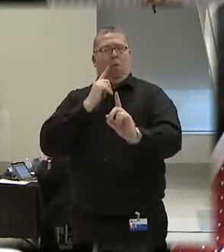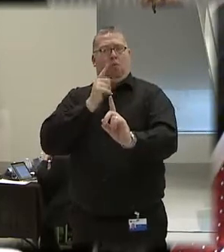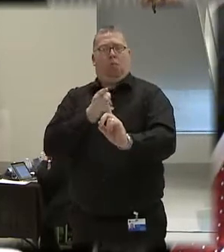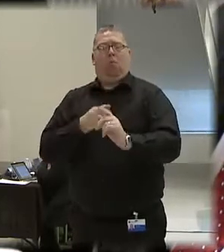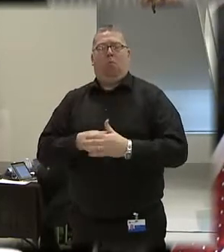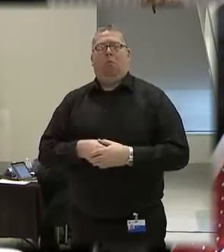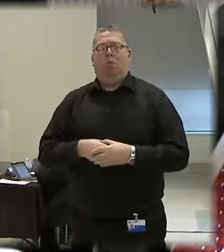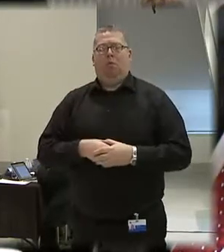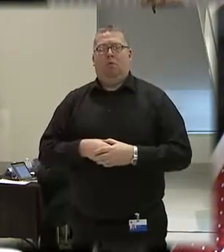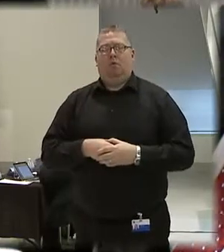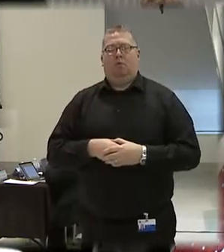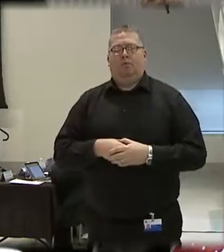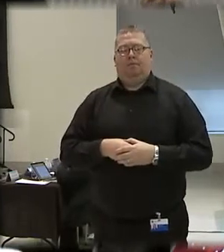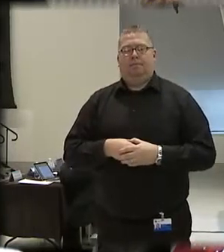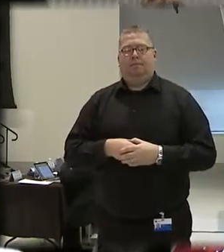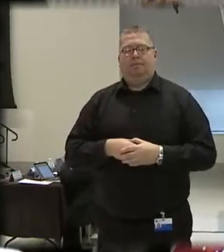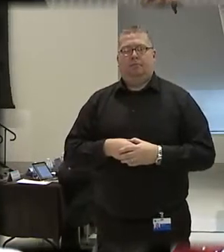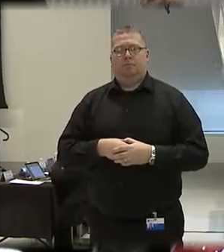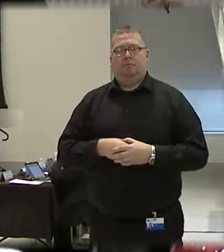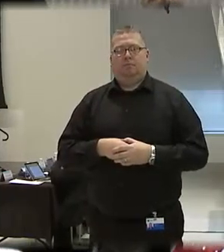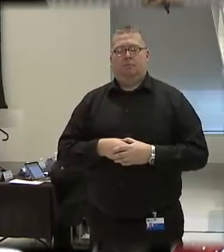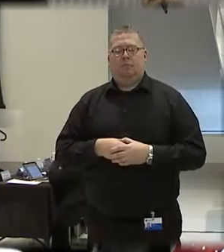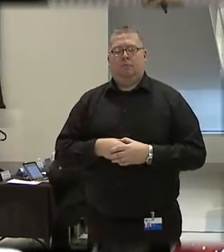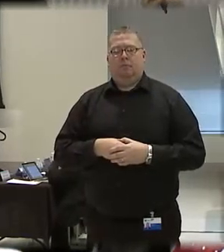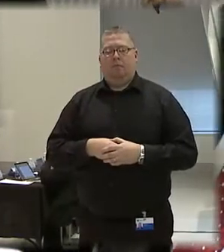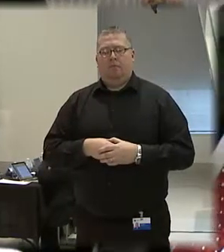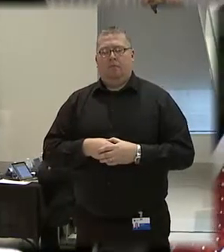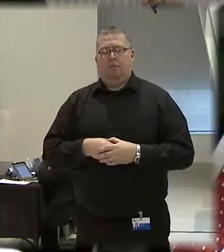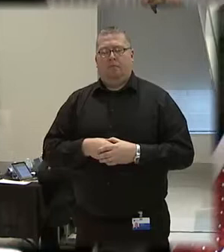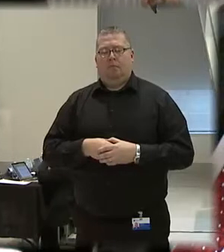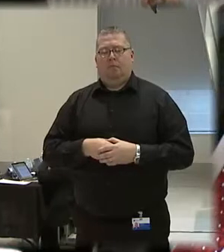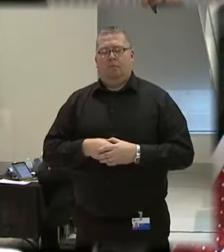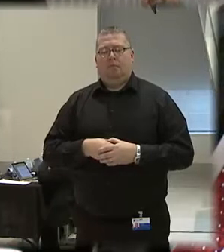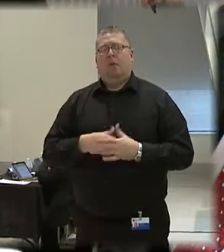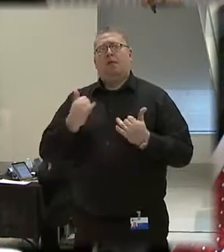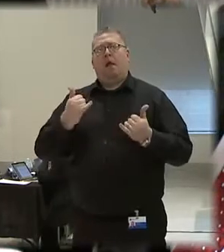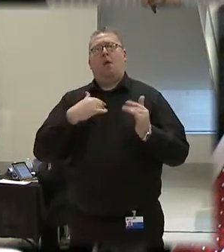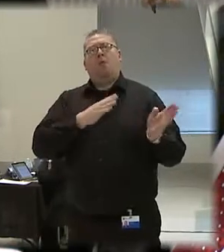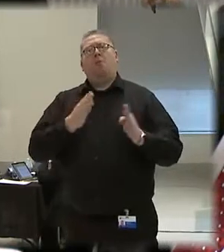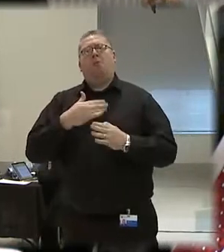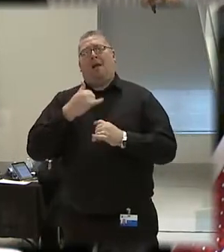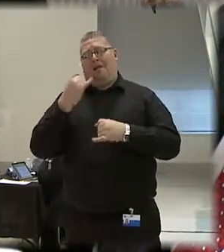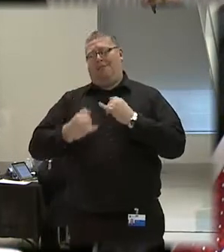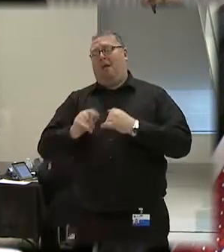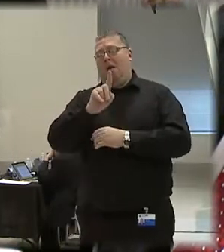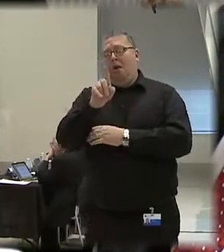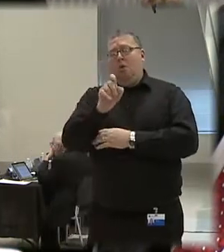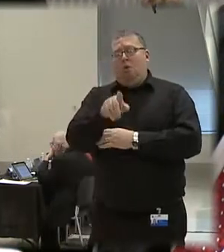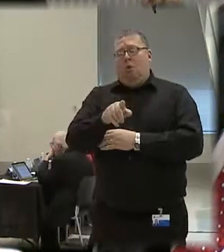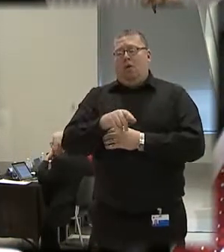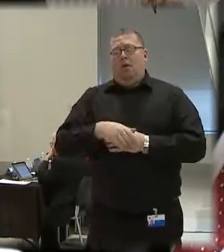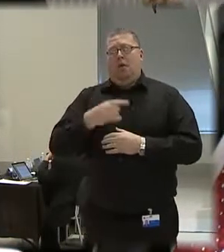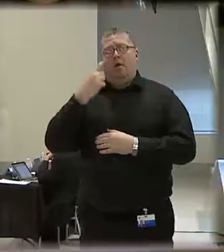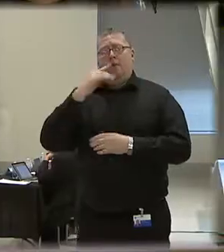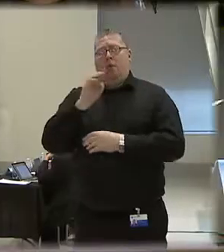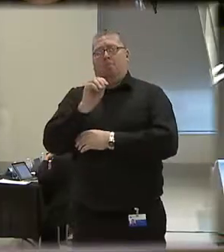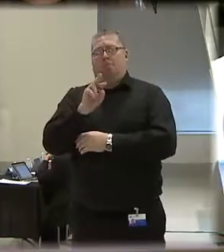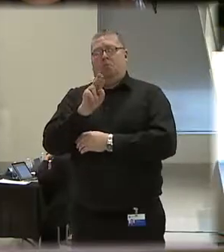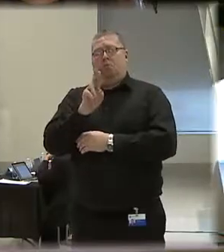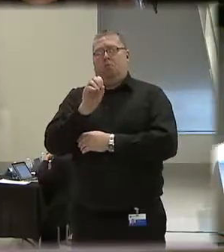I have some follow-up, but I'll move to the last question for Mr.